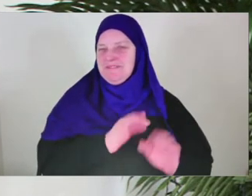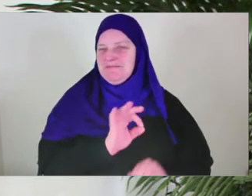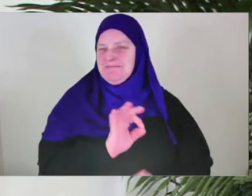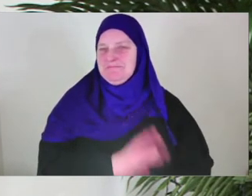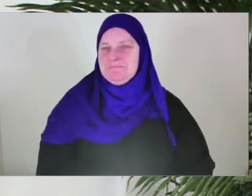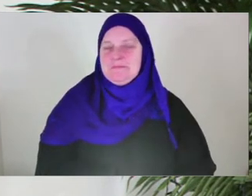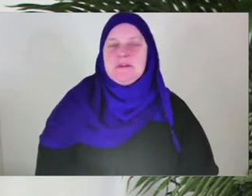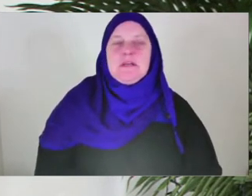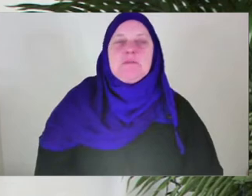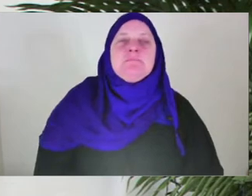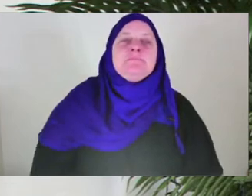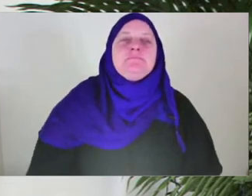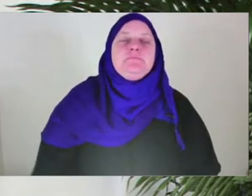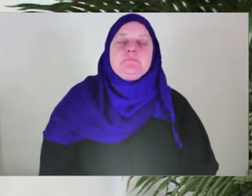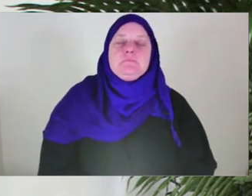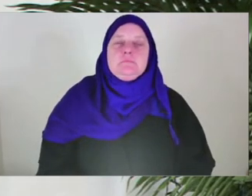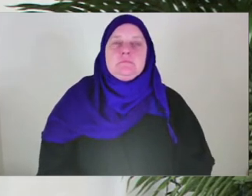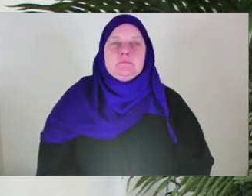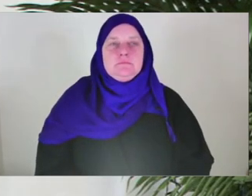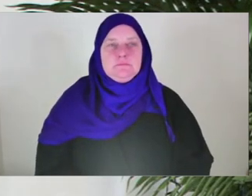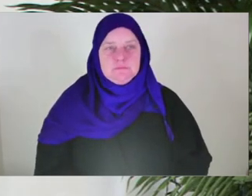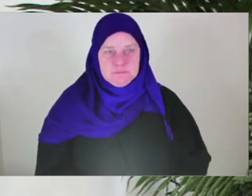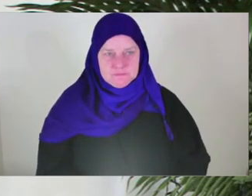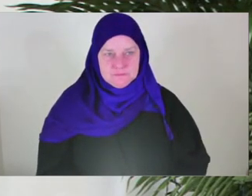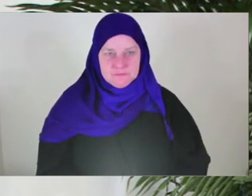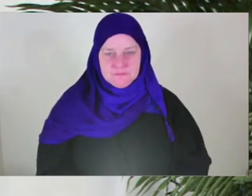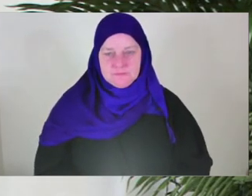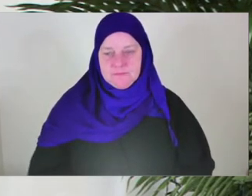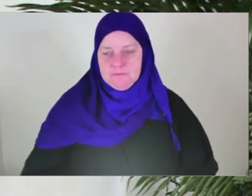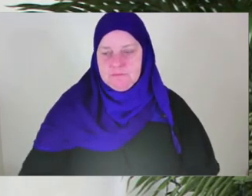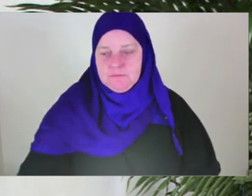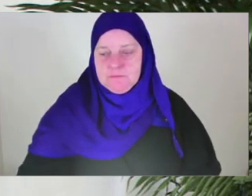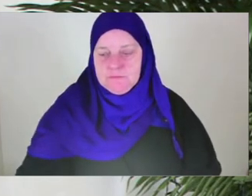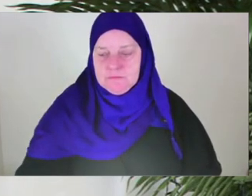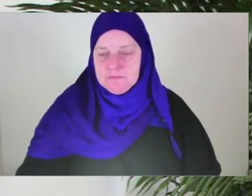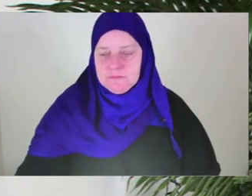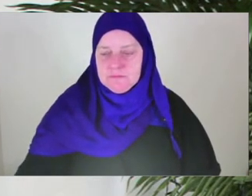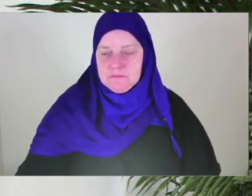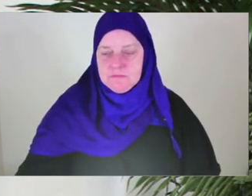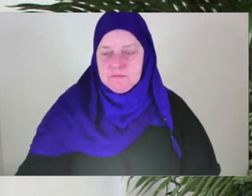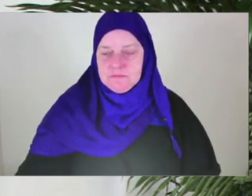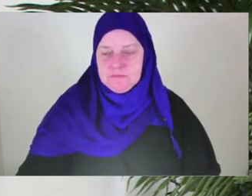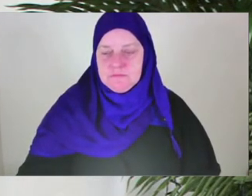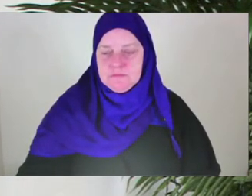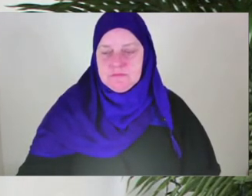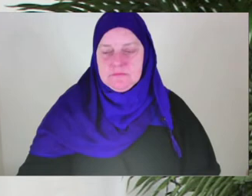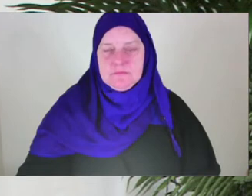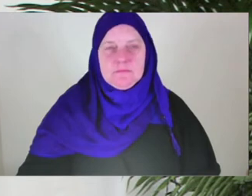background. I wanted to get into some of the questions that we've received already. And